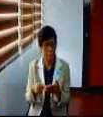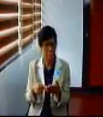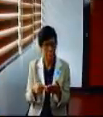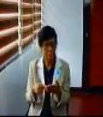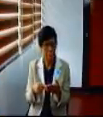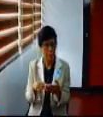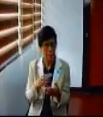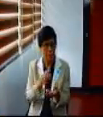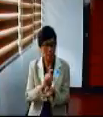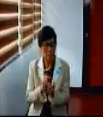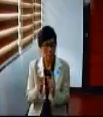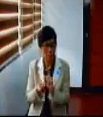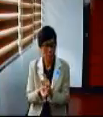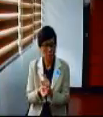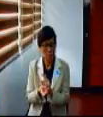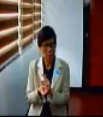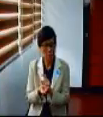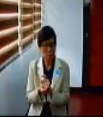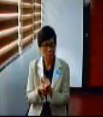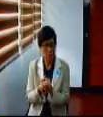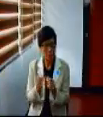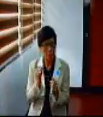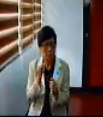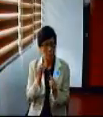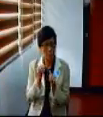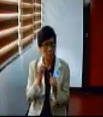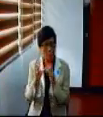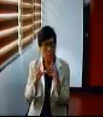changes in policy and to be able to communicate